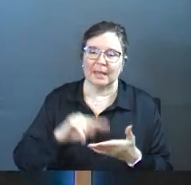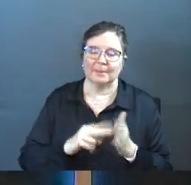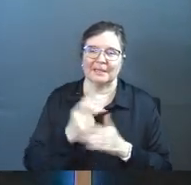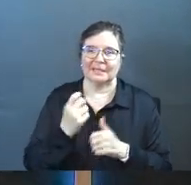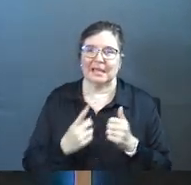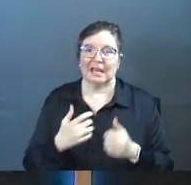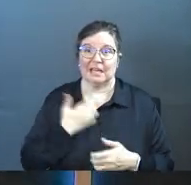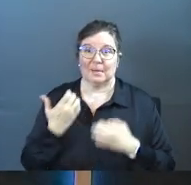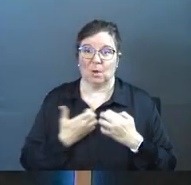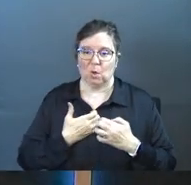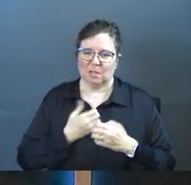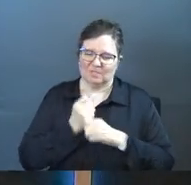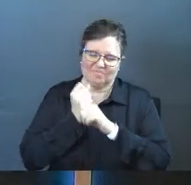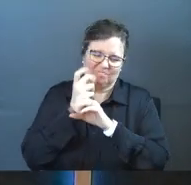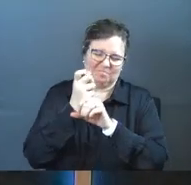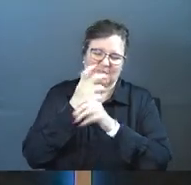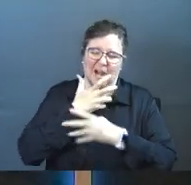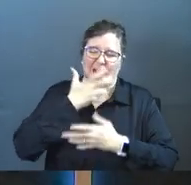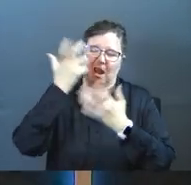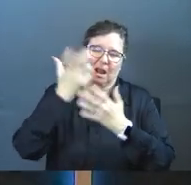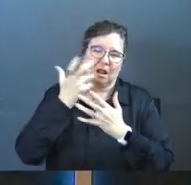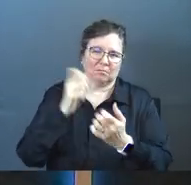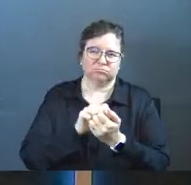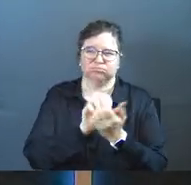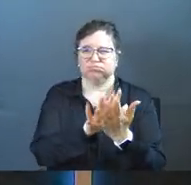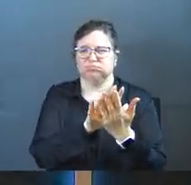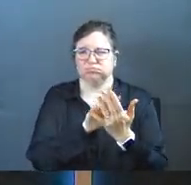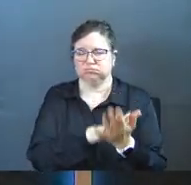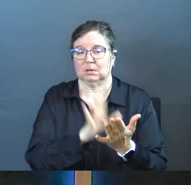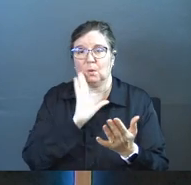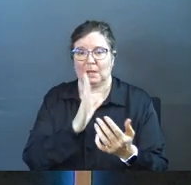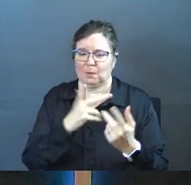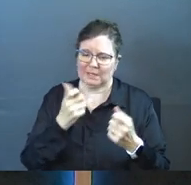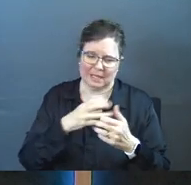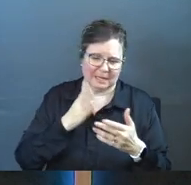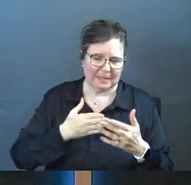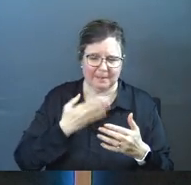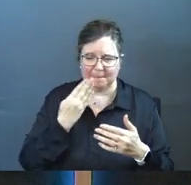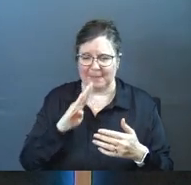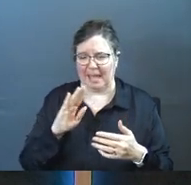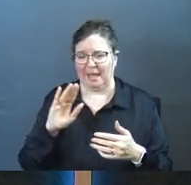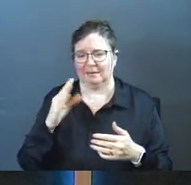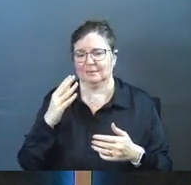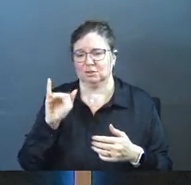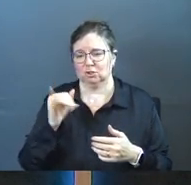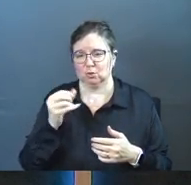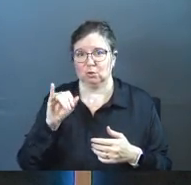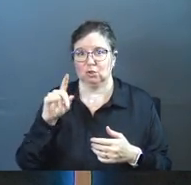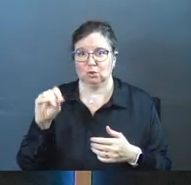means any emotion at all. It is out loud. It is in your face. We are going to get the bad juju out.